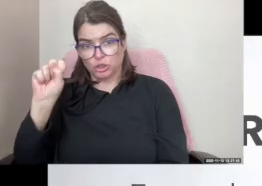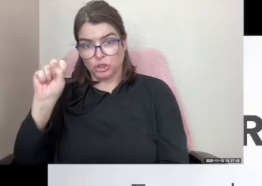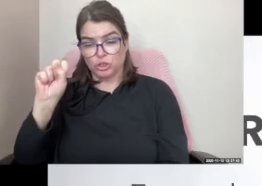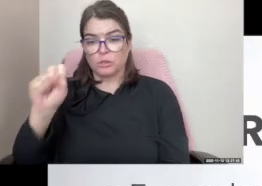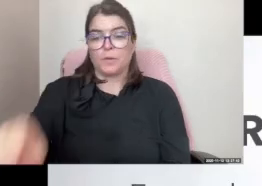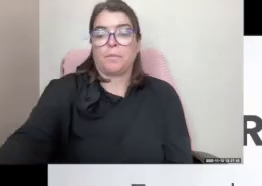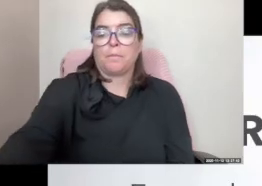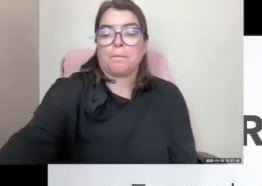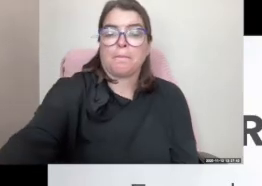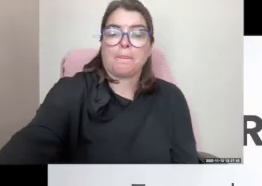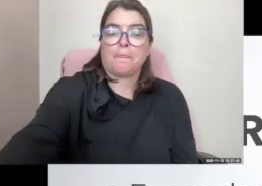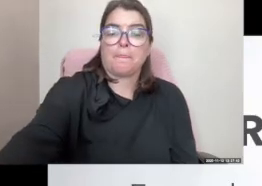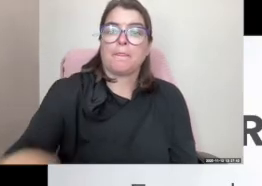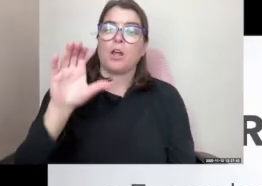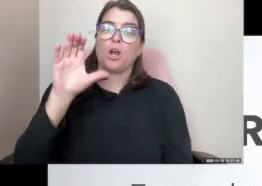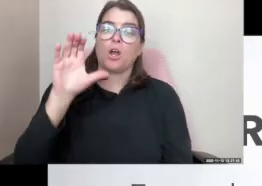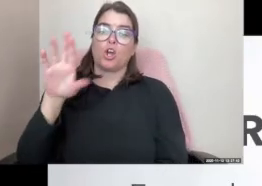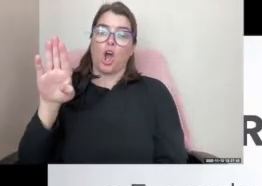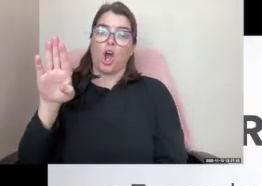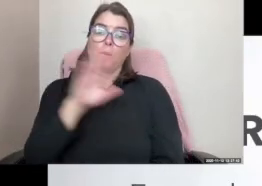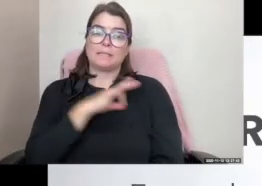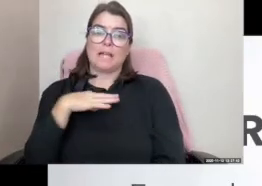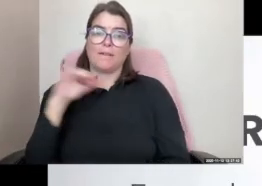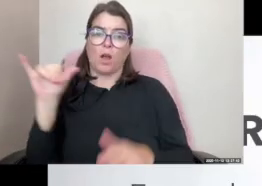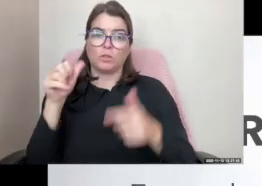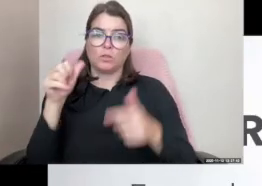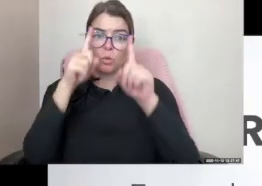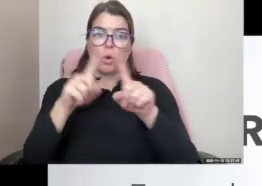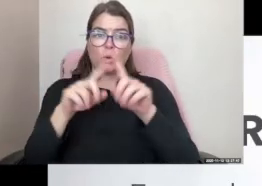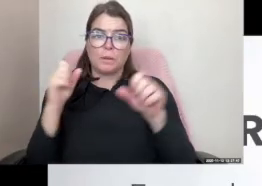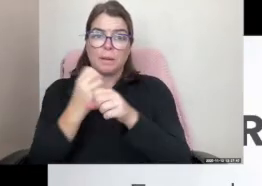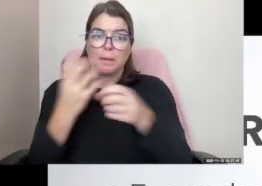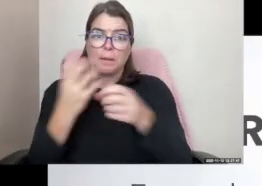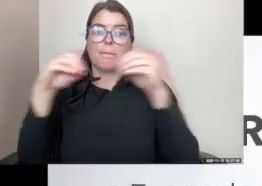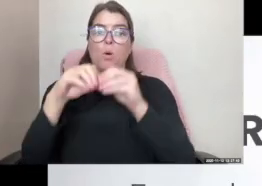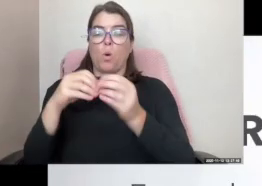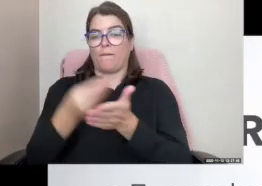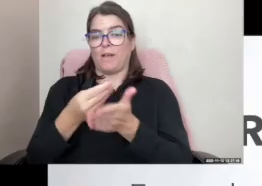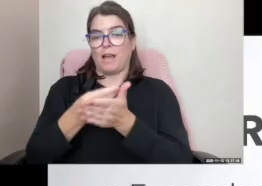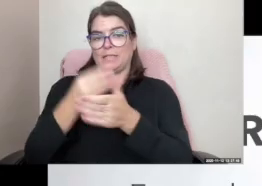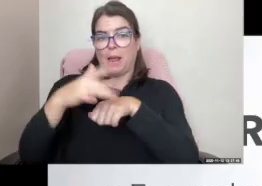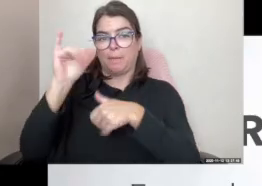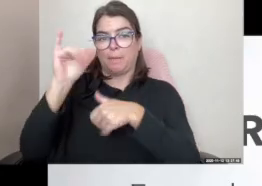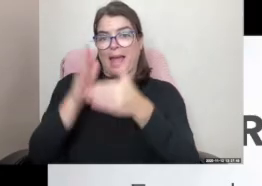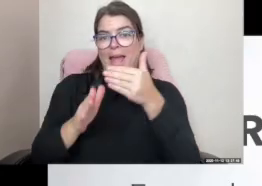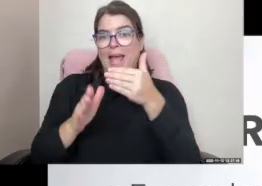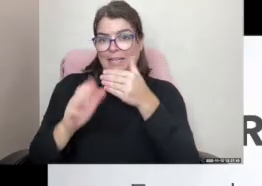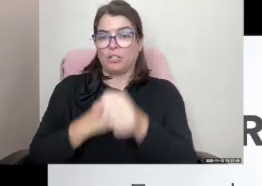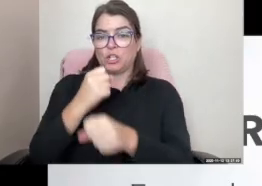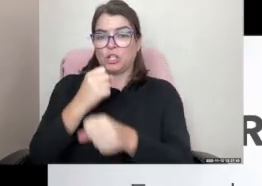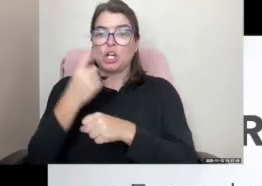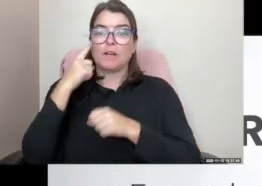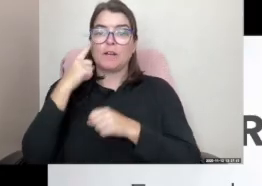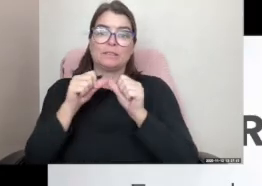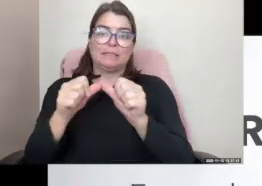reopened HVIP in September with funding from canceled vouchers, and also HVIP CARB